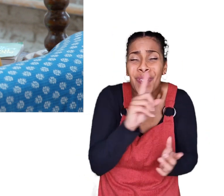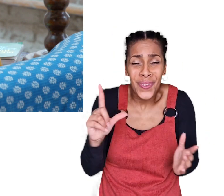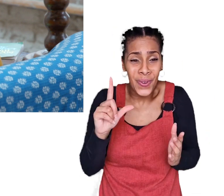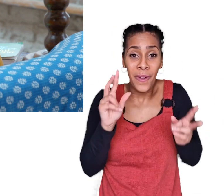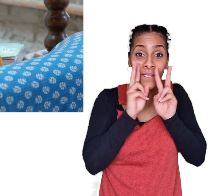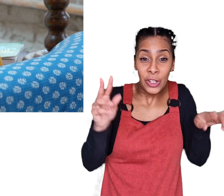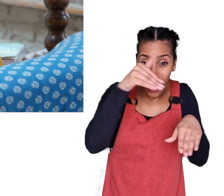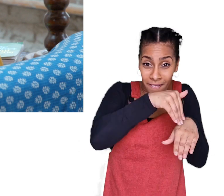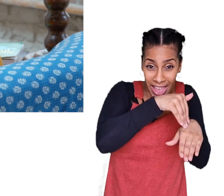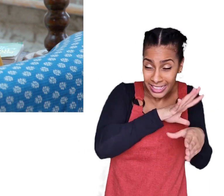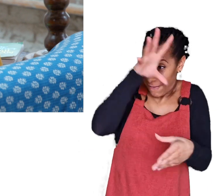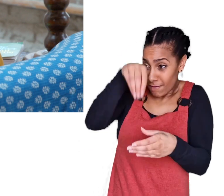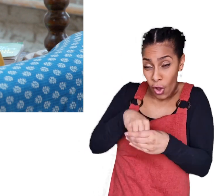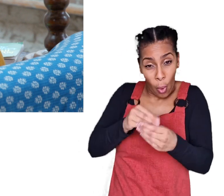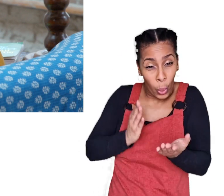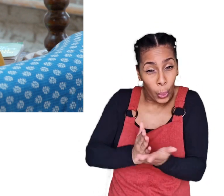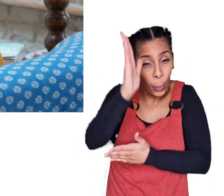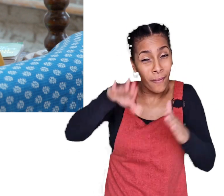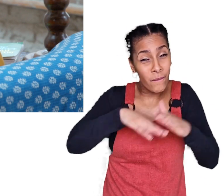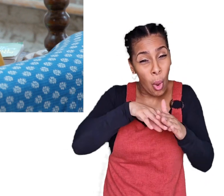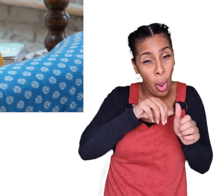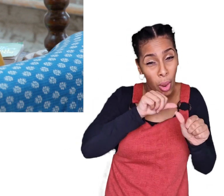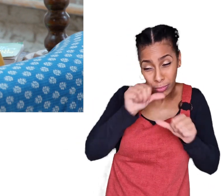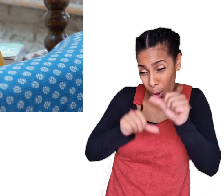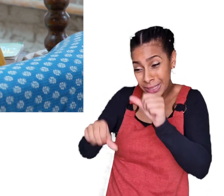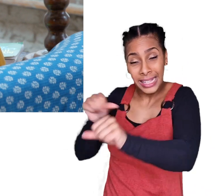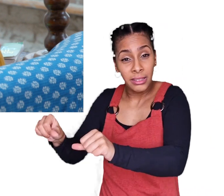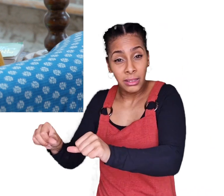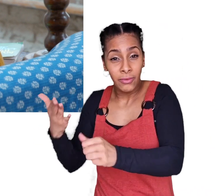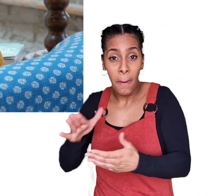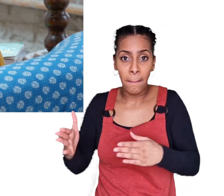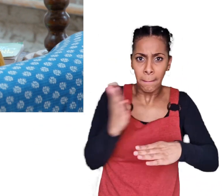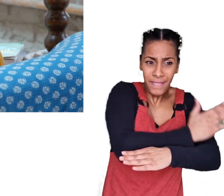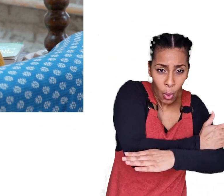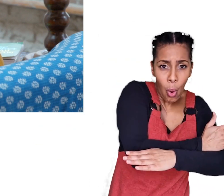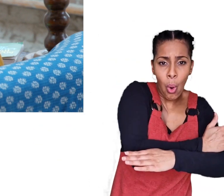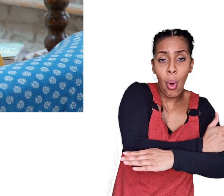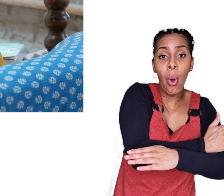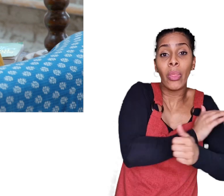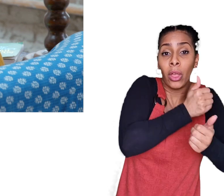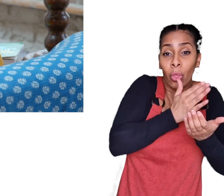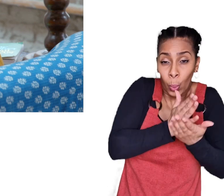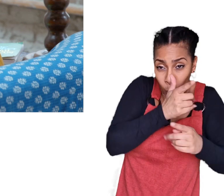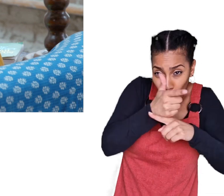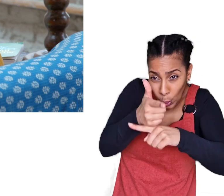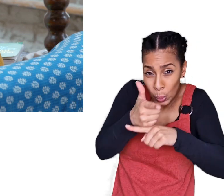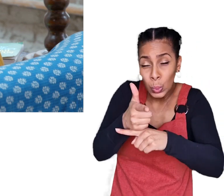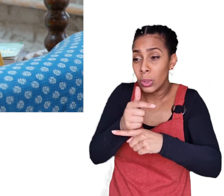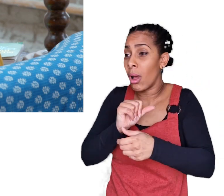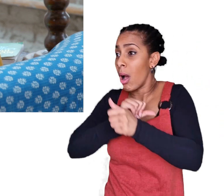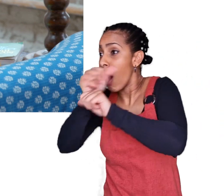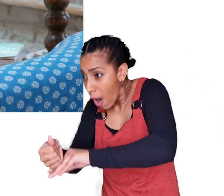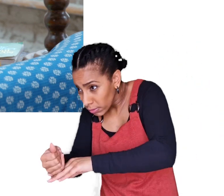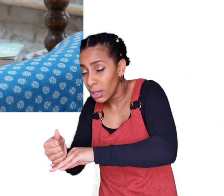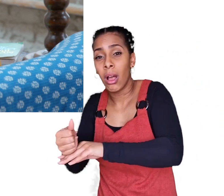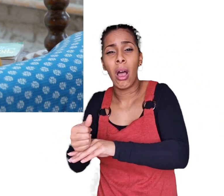effects team gets to work throughout the whole process, from like before the shoot, during and after. That sounds